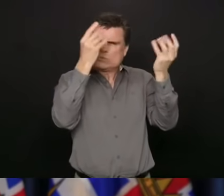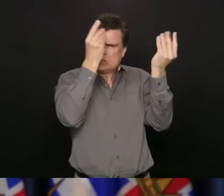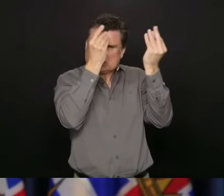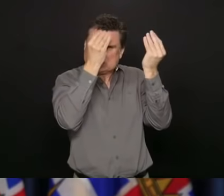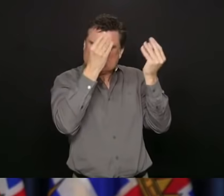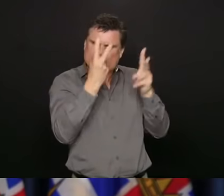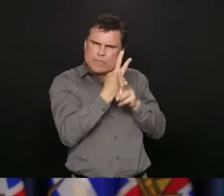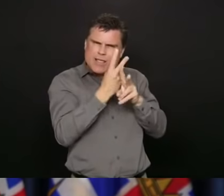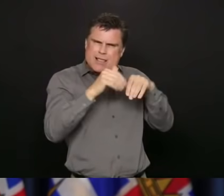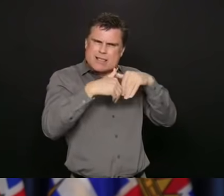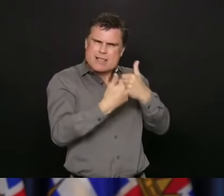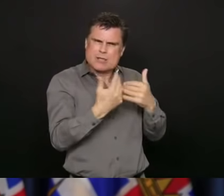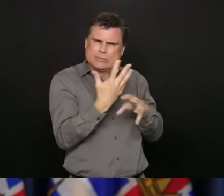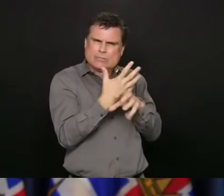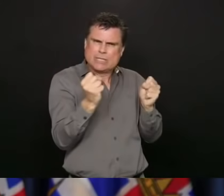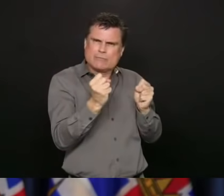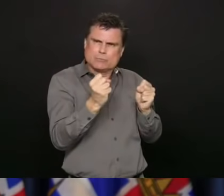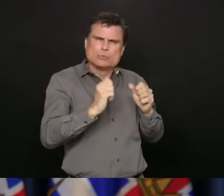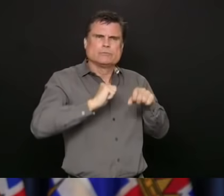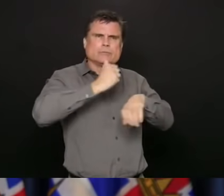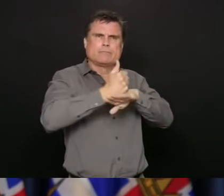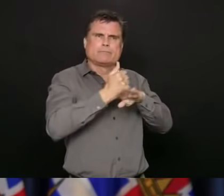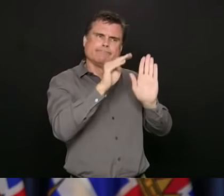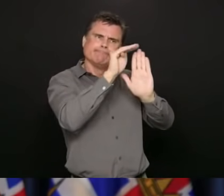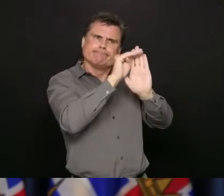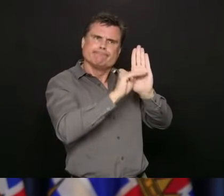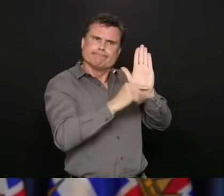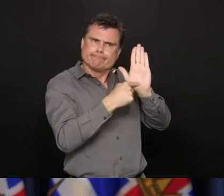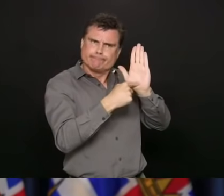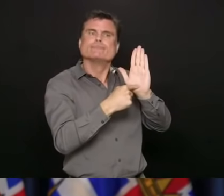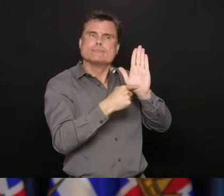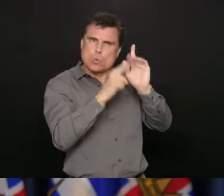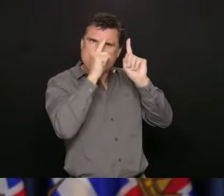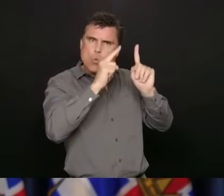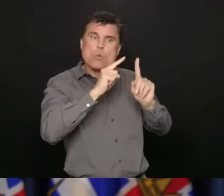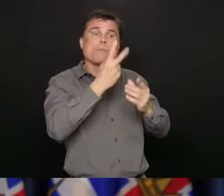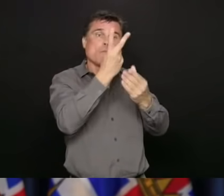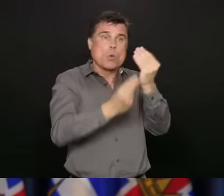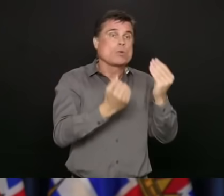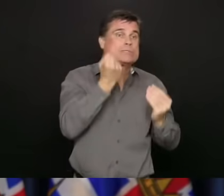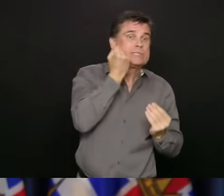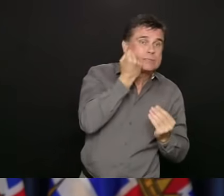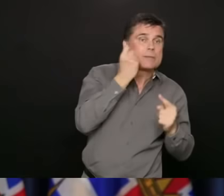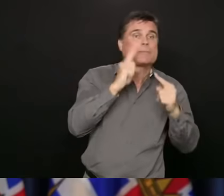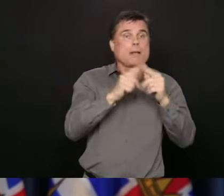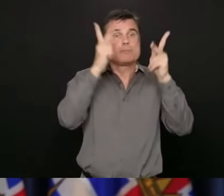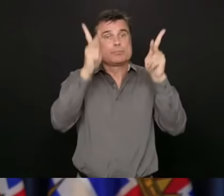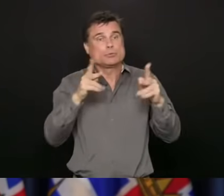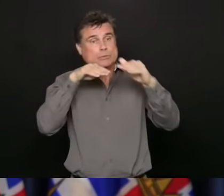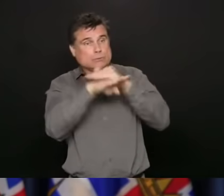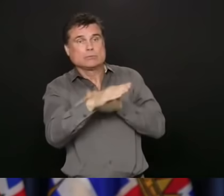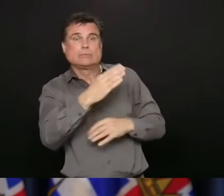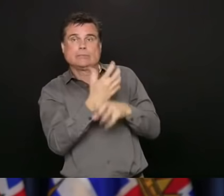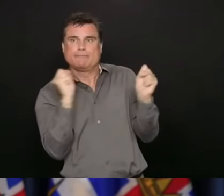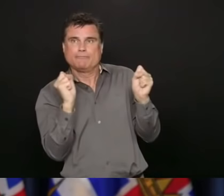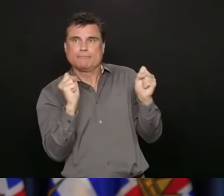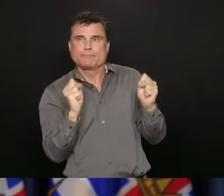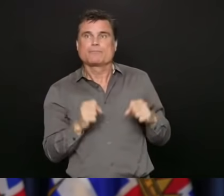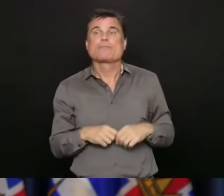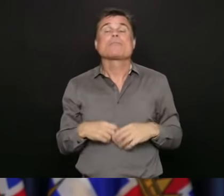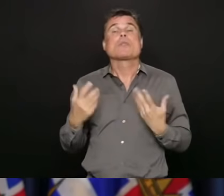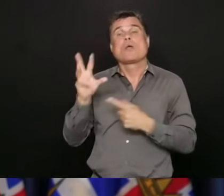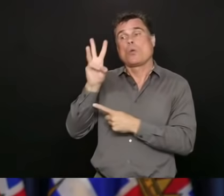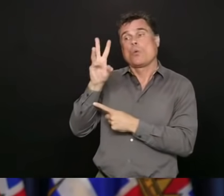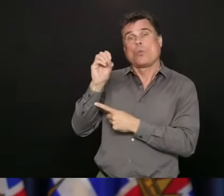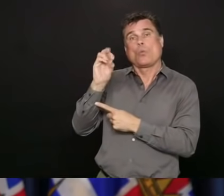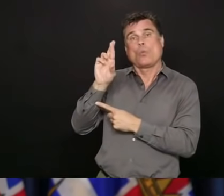health officers to make sure that sector by sector we can have guidelines that companies and others can understand fully so that they can